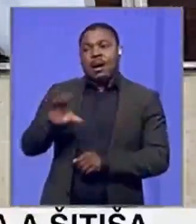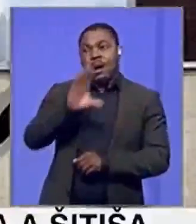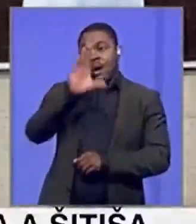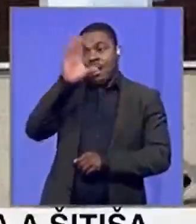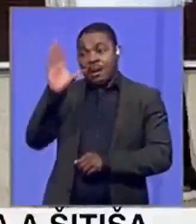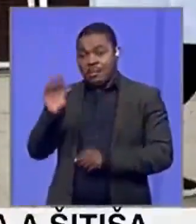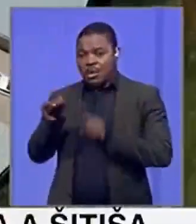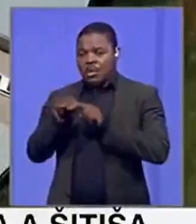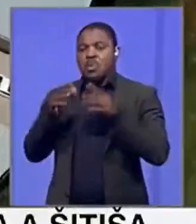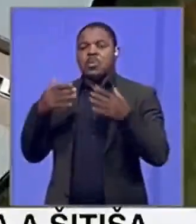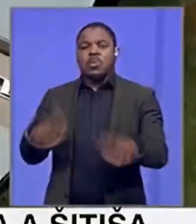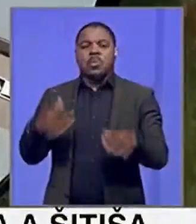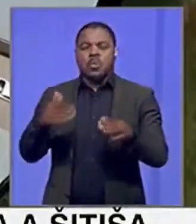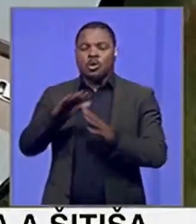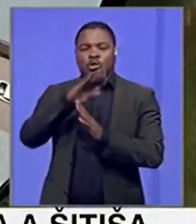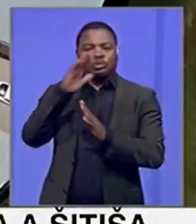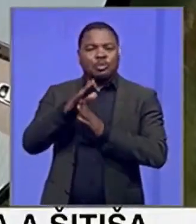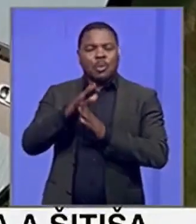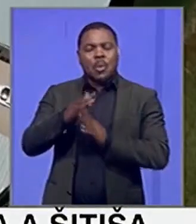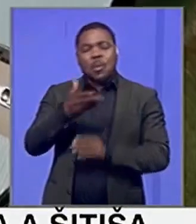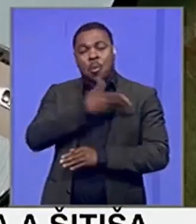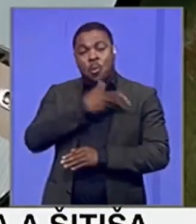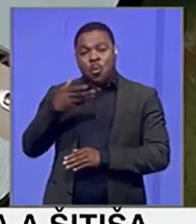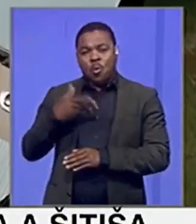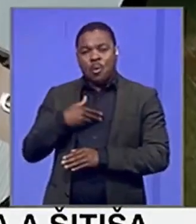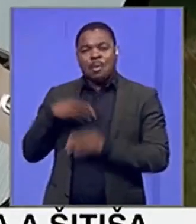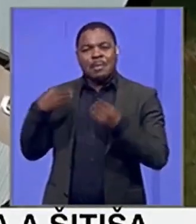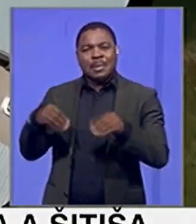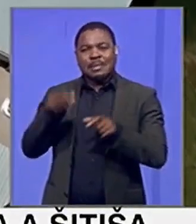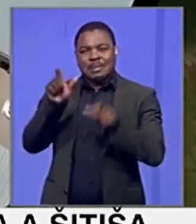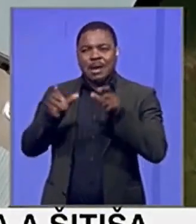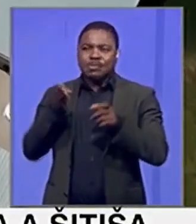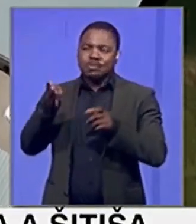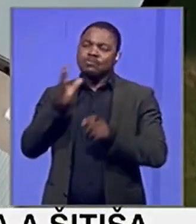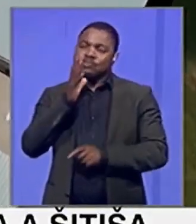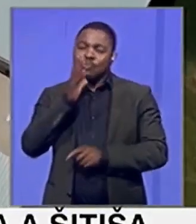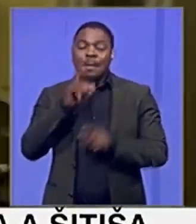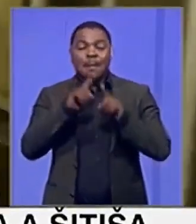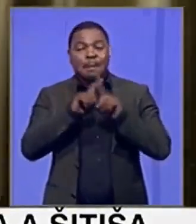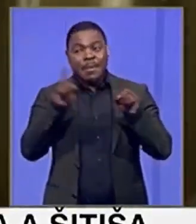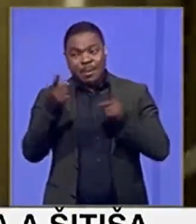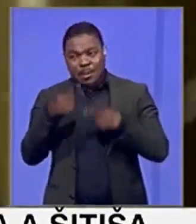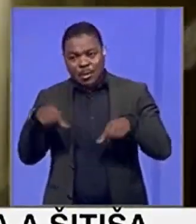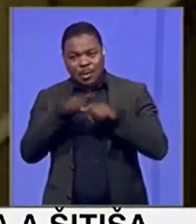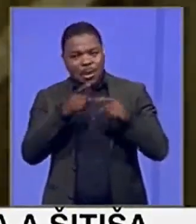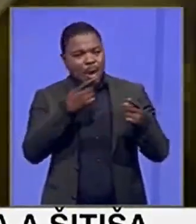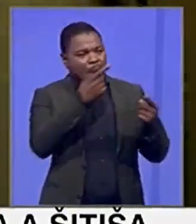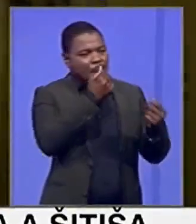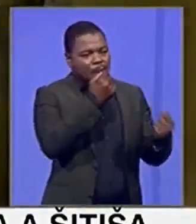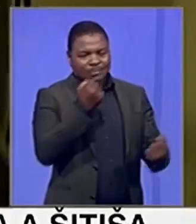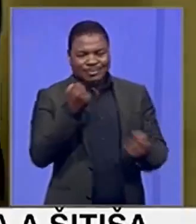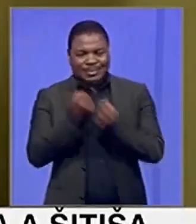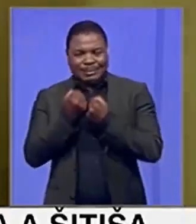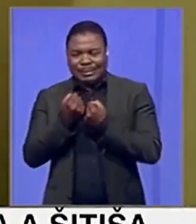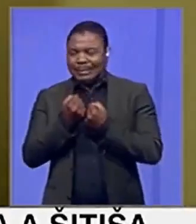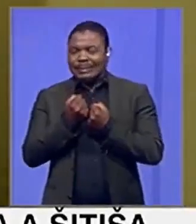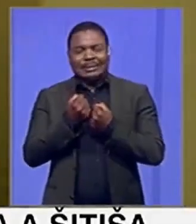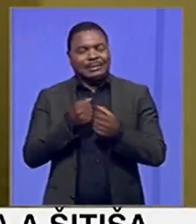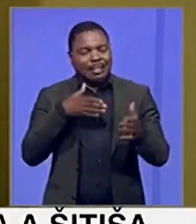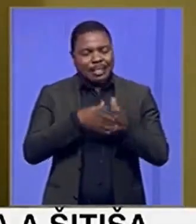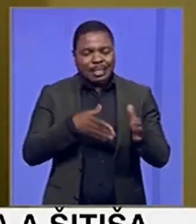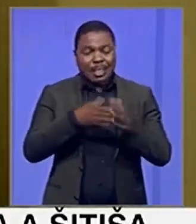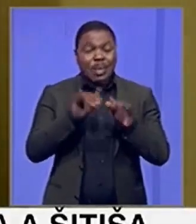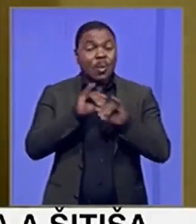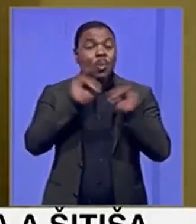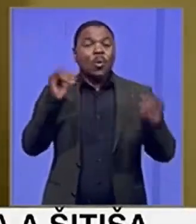dietile pele ka bagwebi ba basadi lefaseng e fela e sa le tlhotlho gore ba hwetše thego ya mašeleng kudu bagwebi ba batho